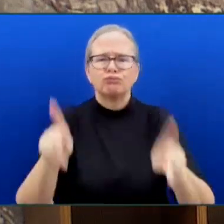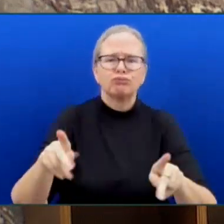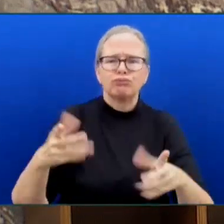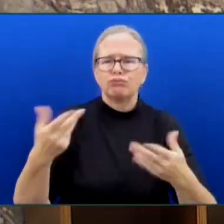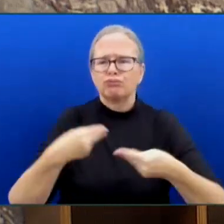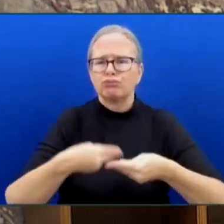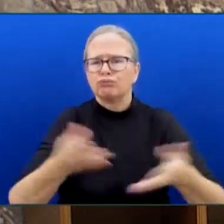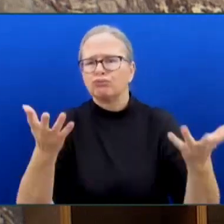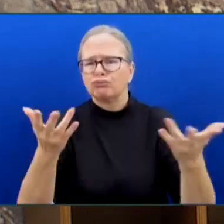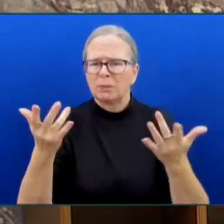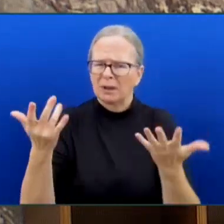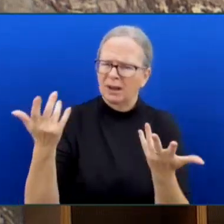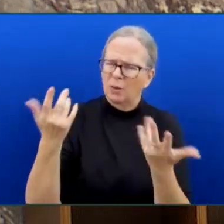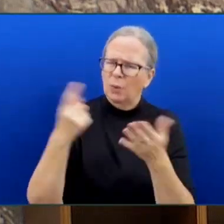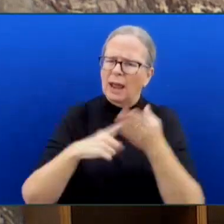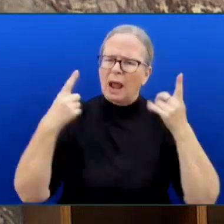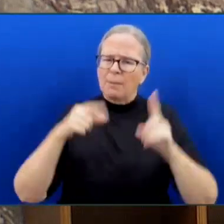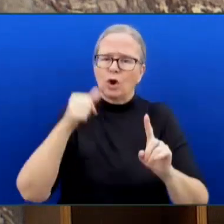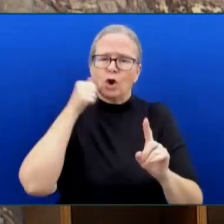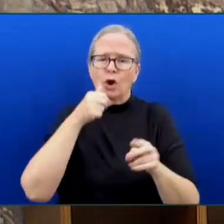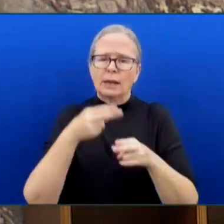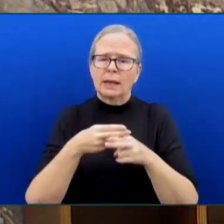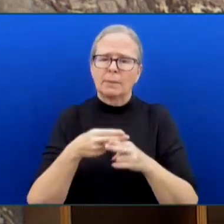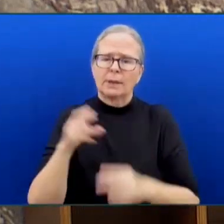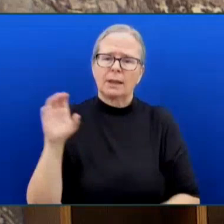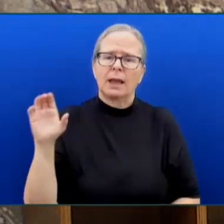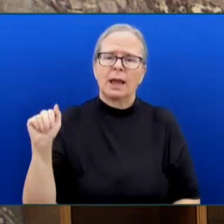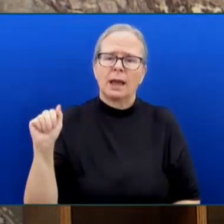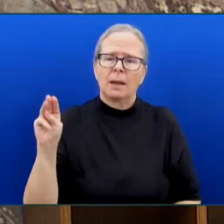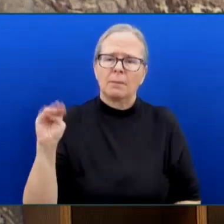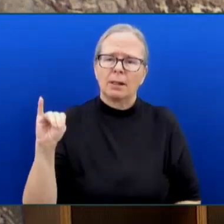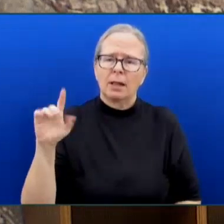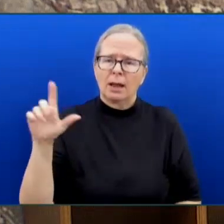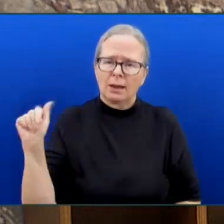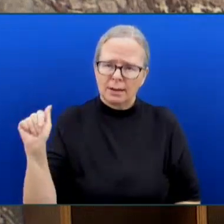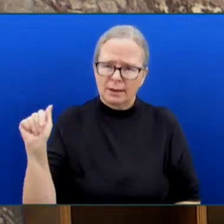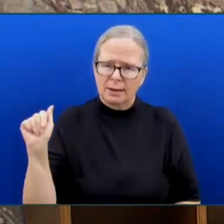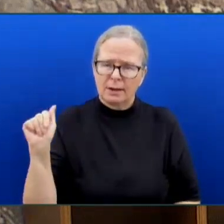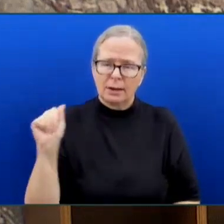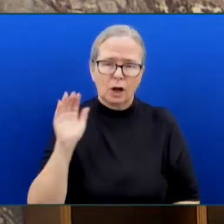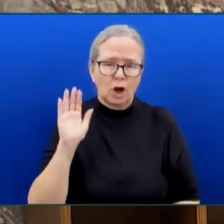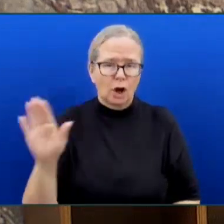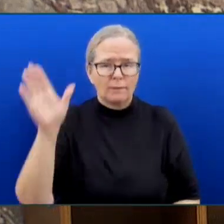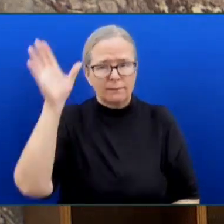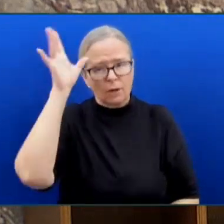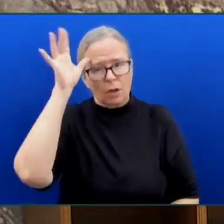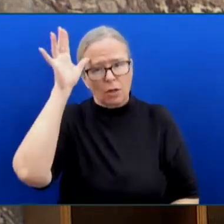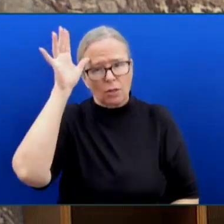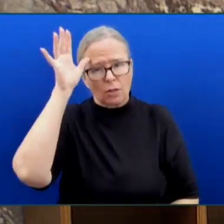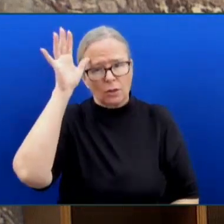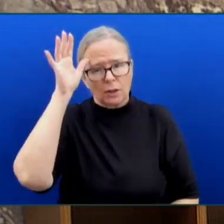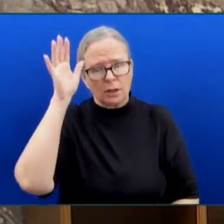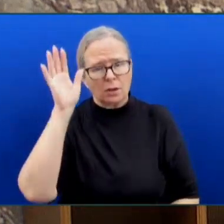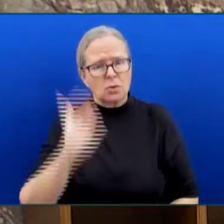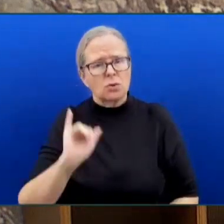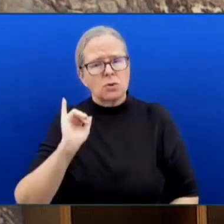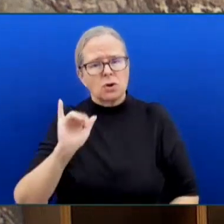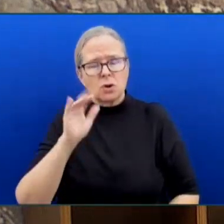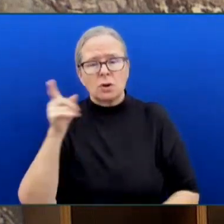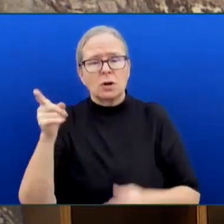father says, and I quote, "I got blindsided. I didn't understand how easy it was for these girls to get it," end